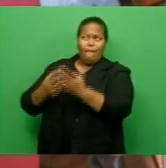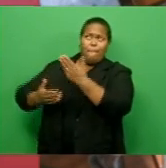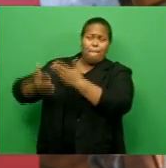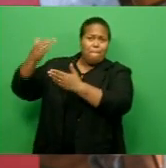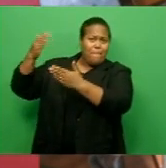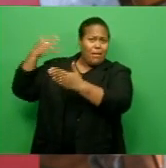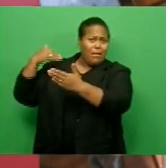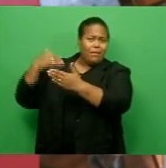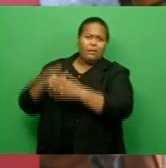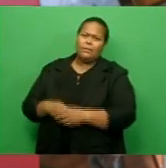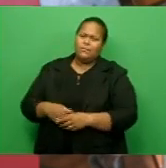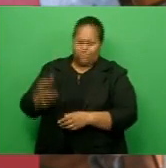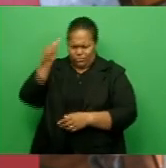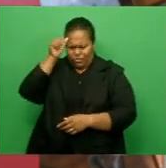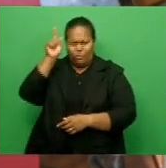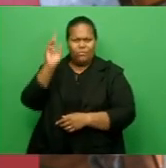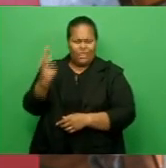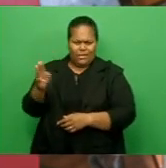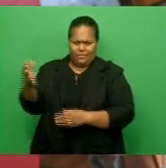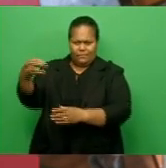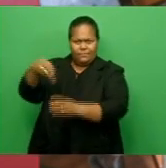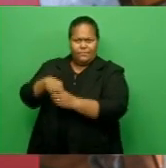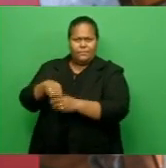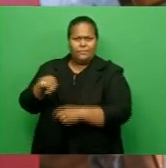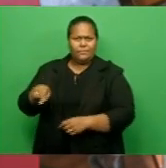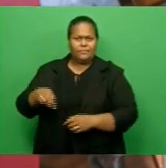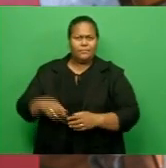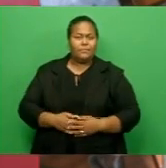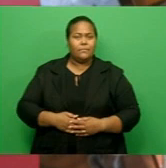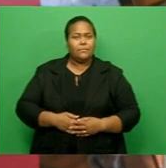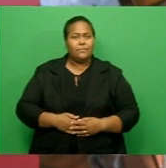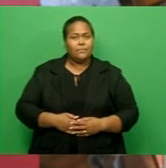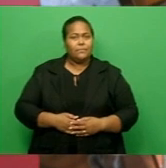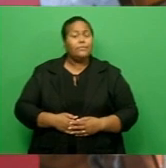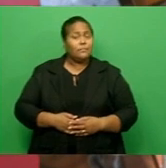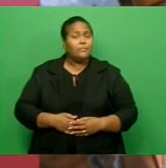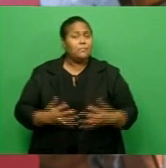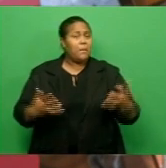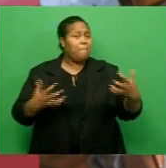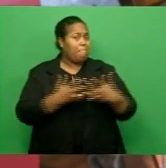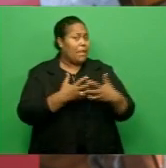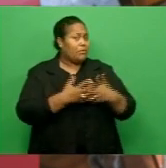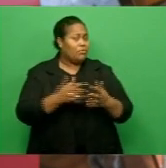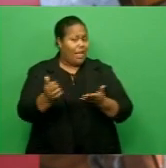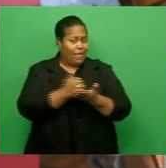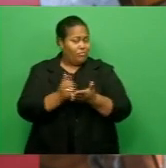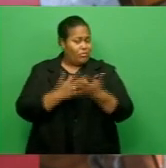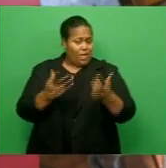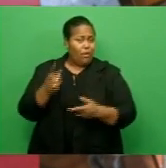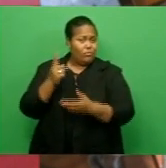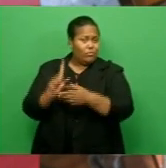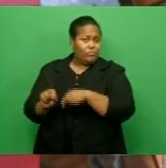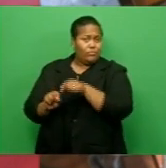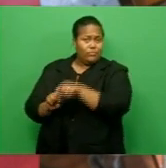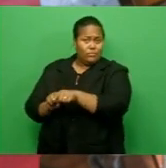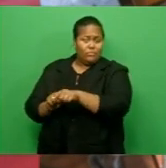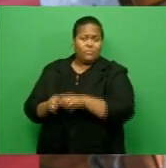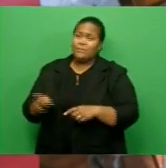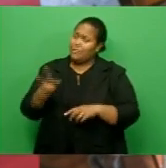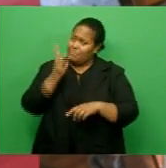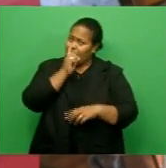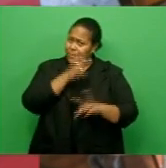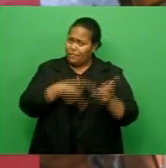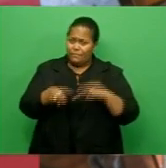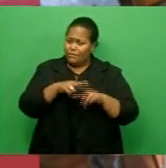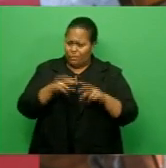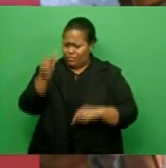that he would be in there. And it's in line with the action that he's taking. And the people of Fiji would